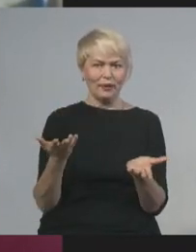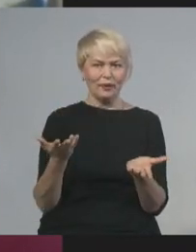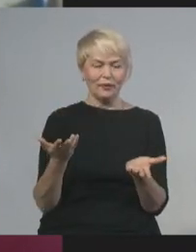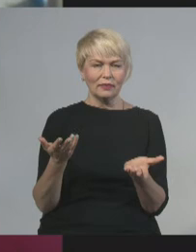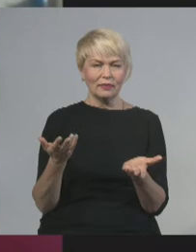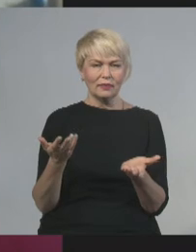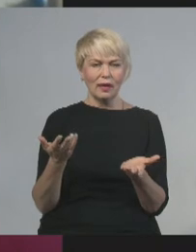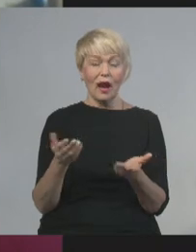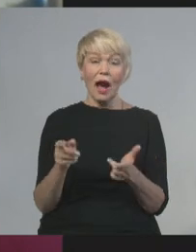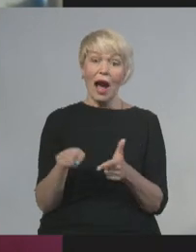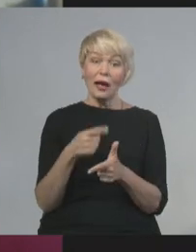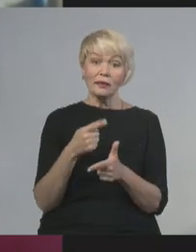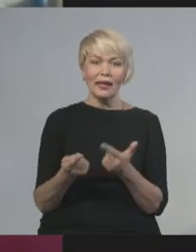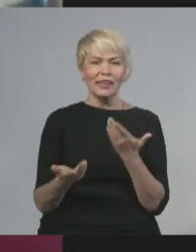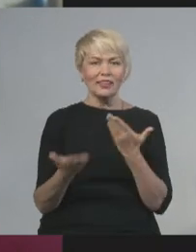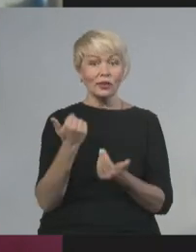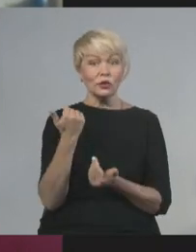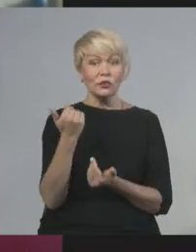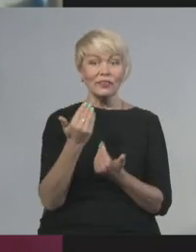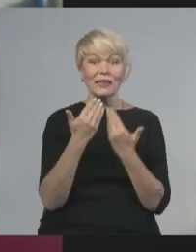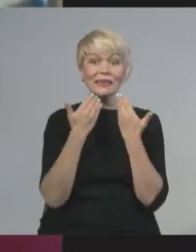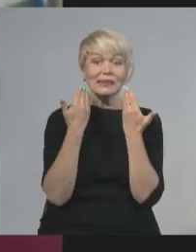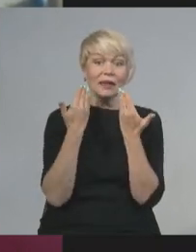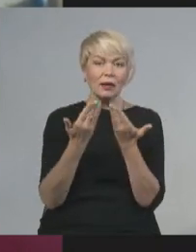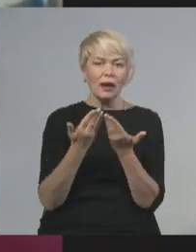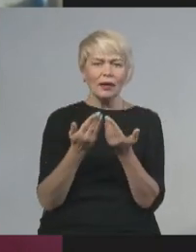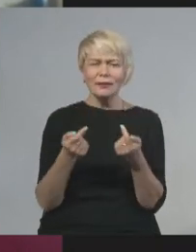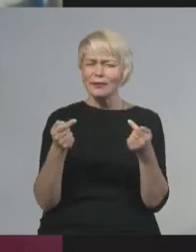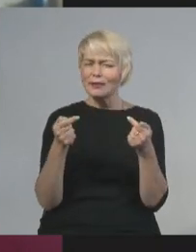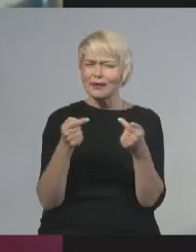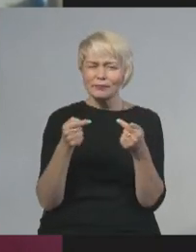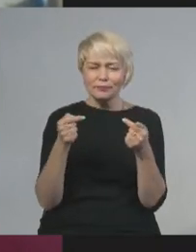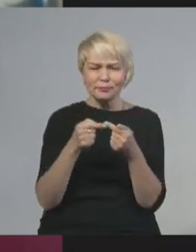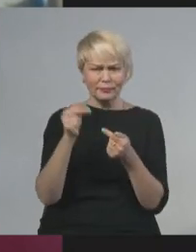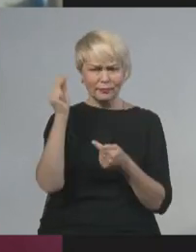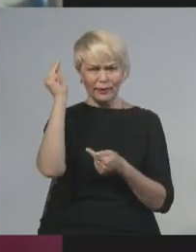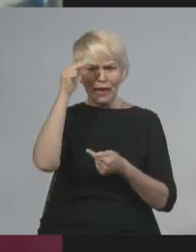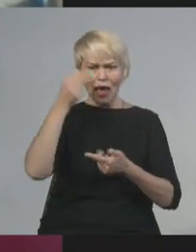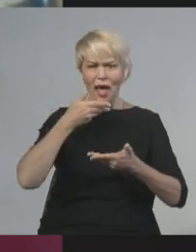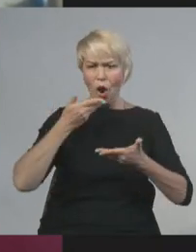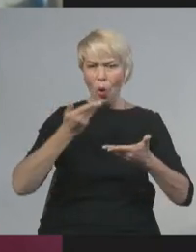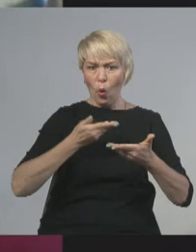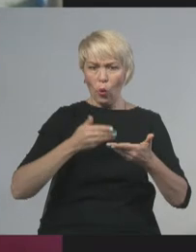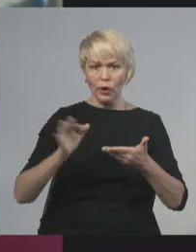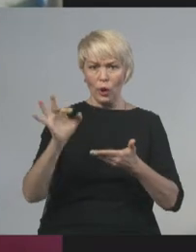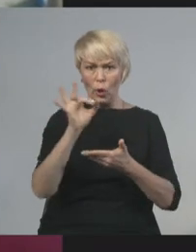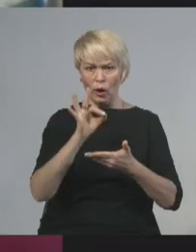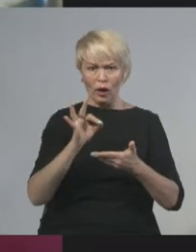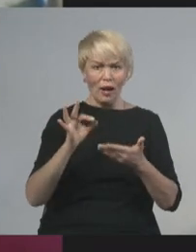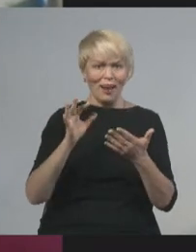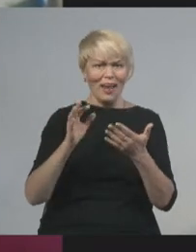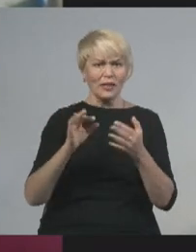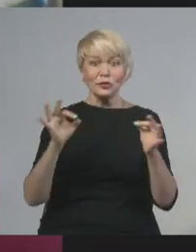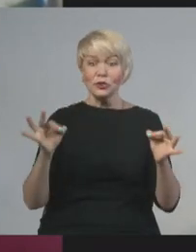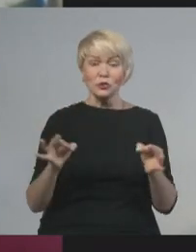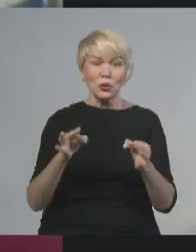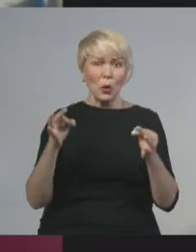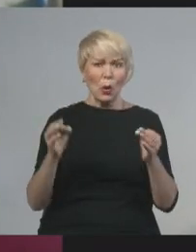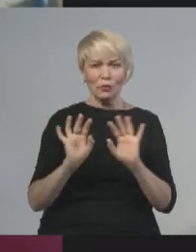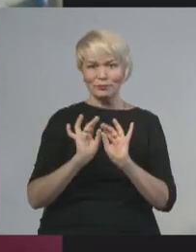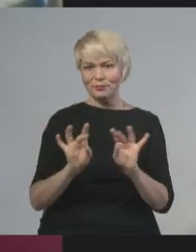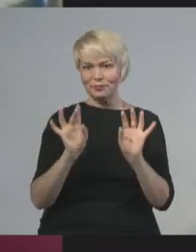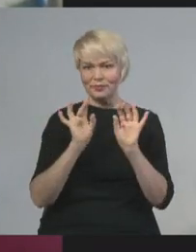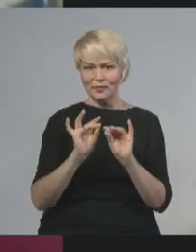uh if you ask what kind of theories i want to actually provide you with anything exciting it's the same uh these are the same ones as in